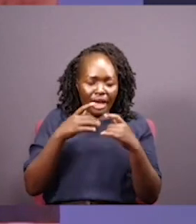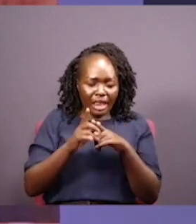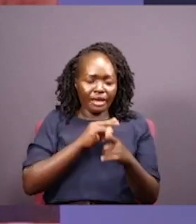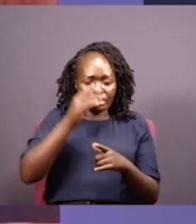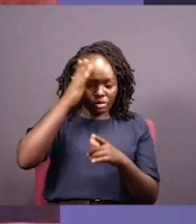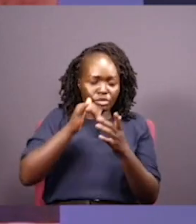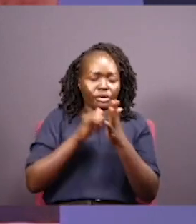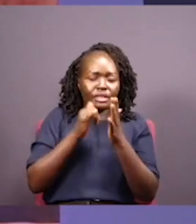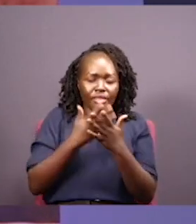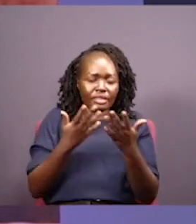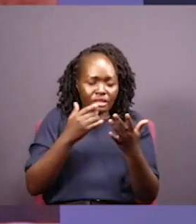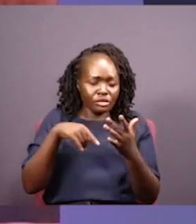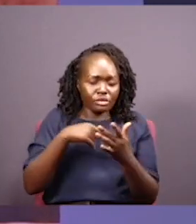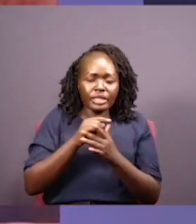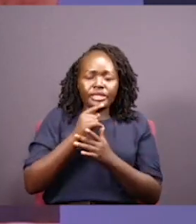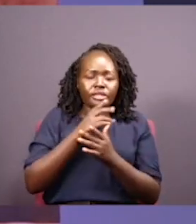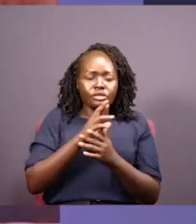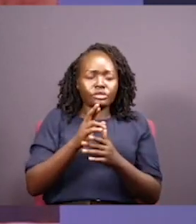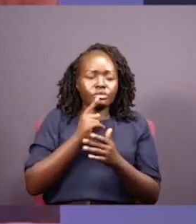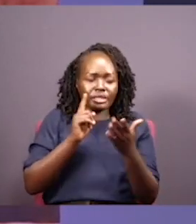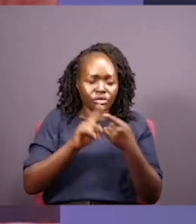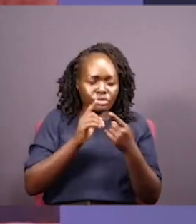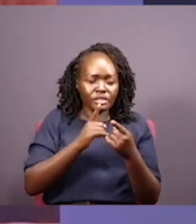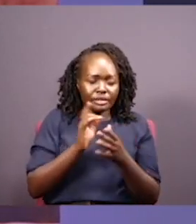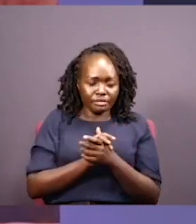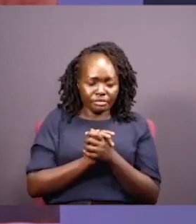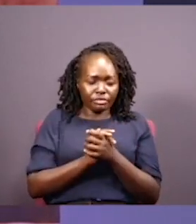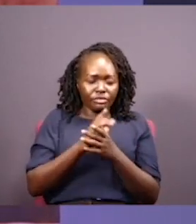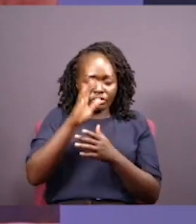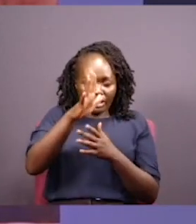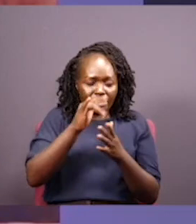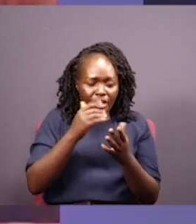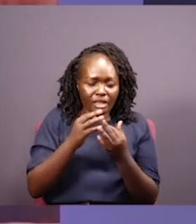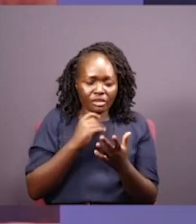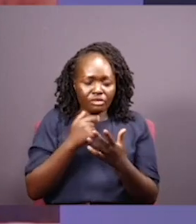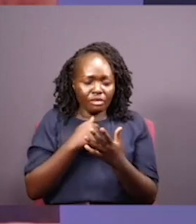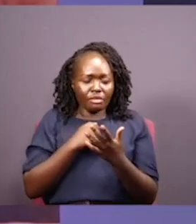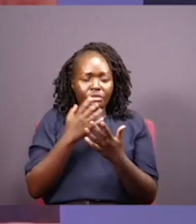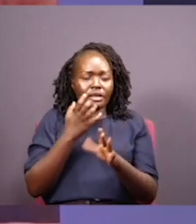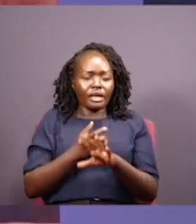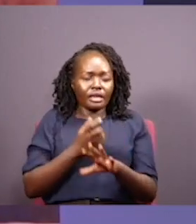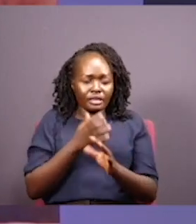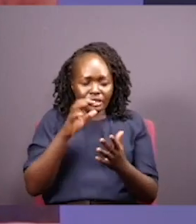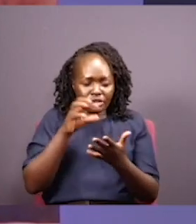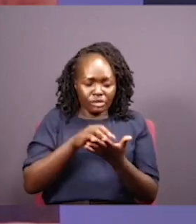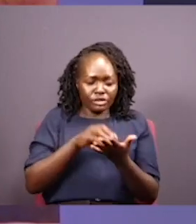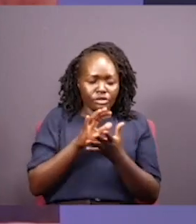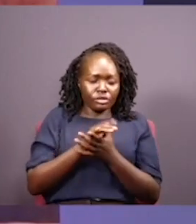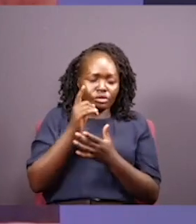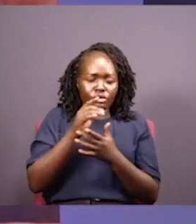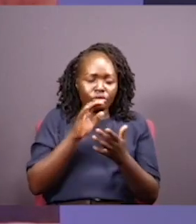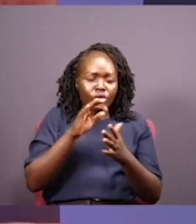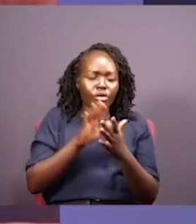that we are to say, Lord Jesus. Father, even in those difficult situations, you call us, mighty Father, to